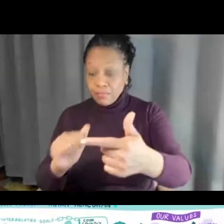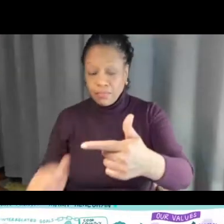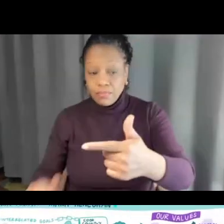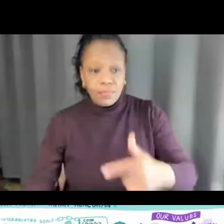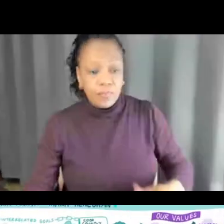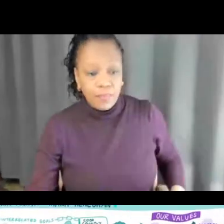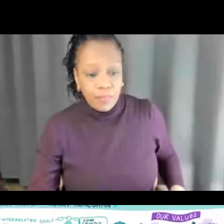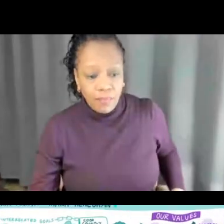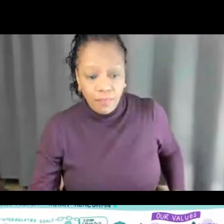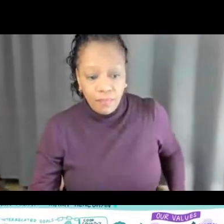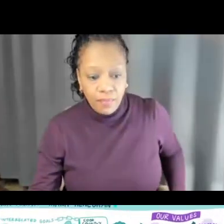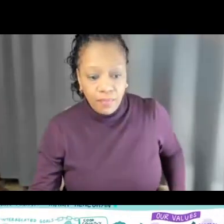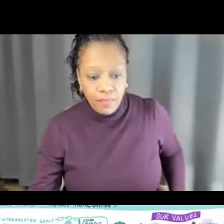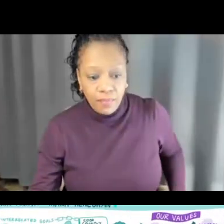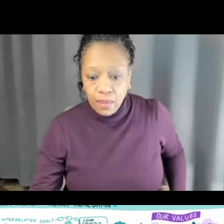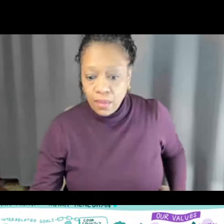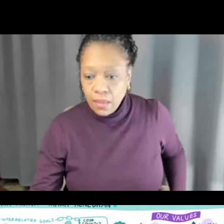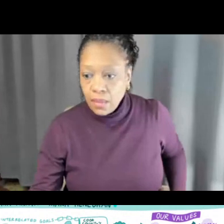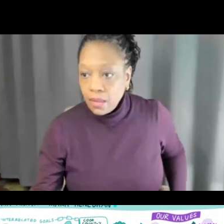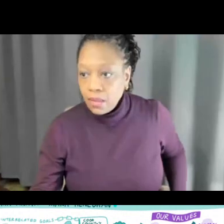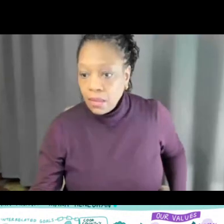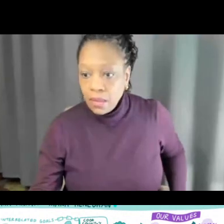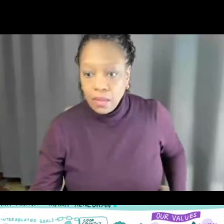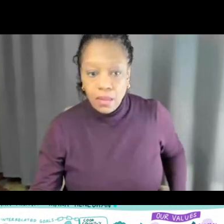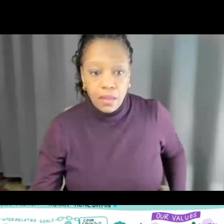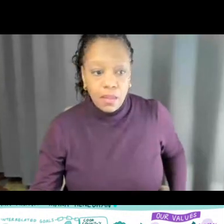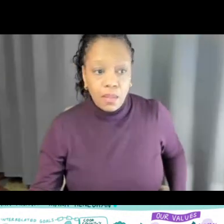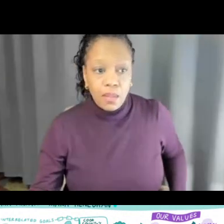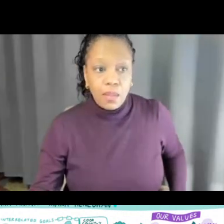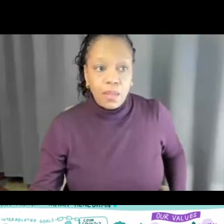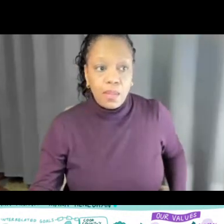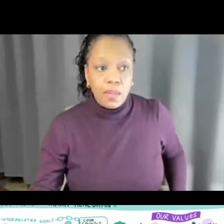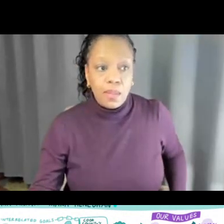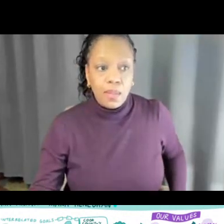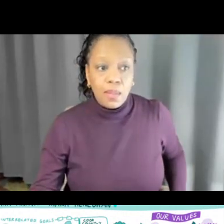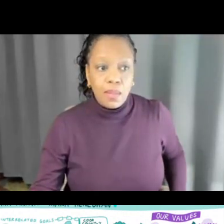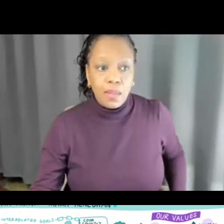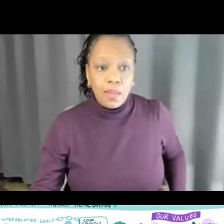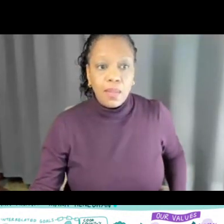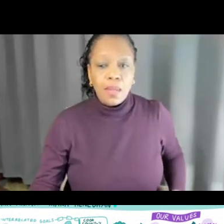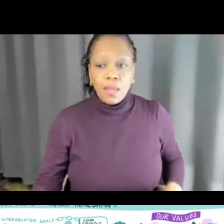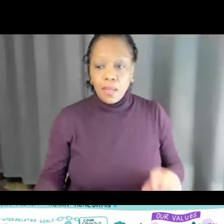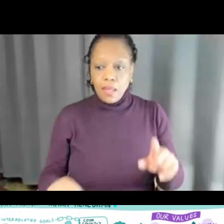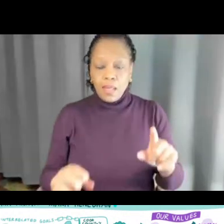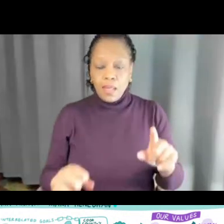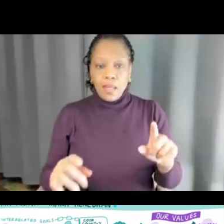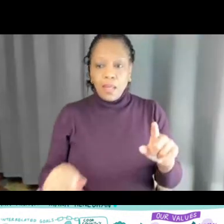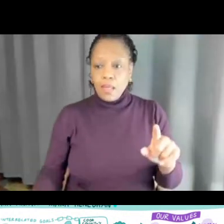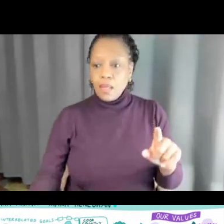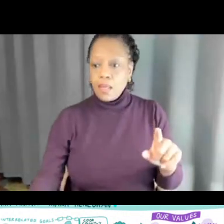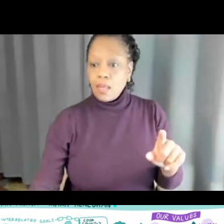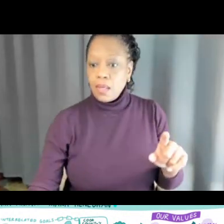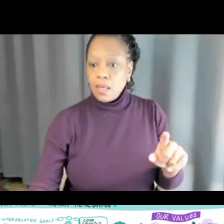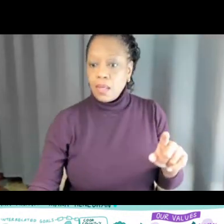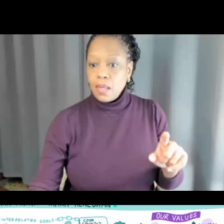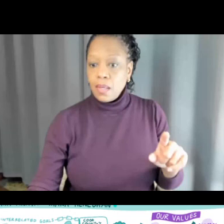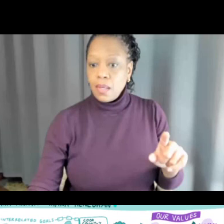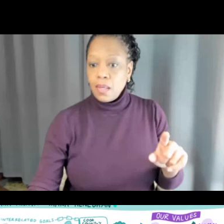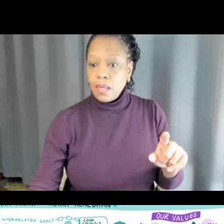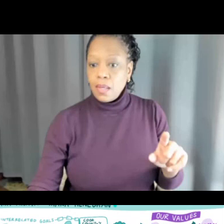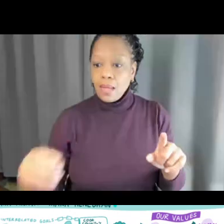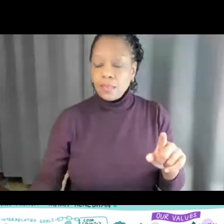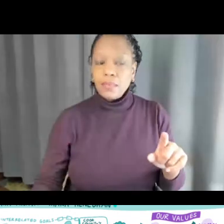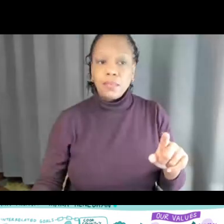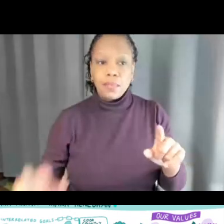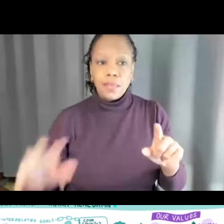talking about vaccines, it goes to where we talk about needing outreach and additional services. And being